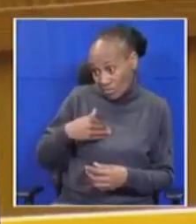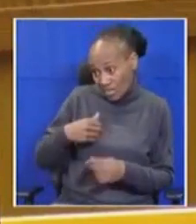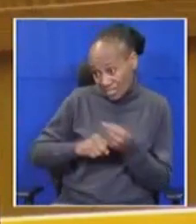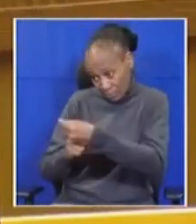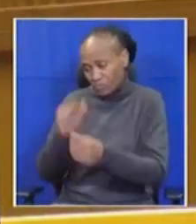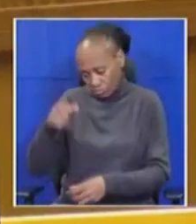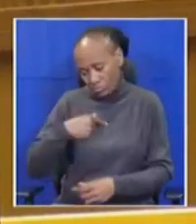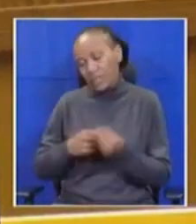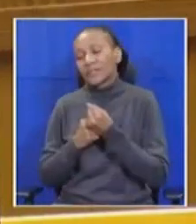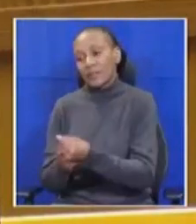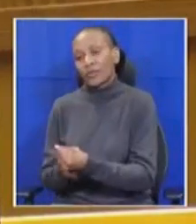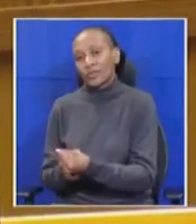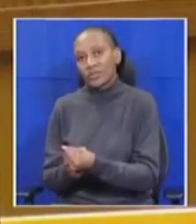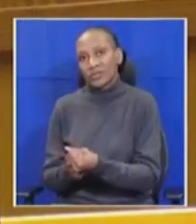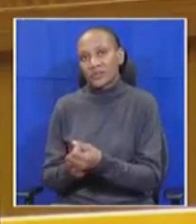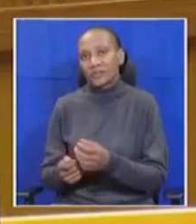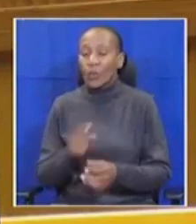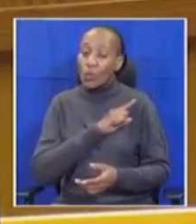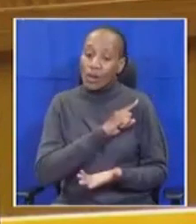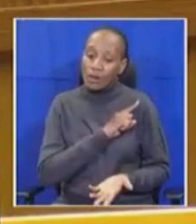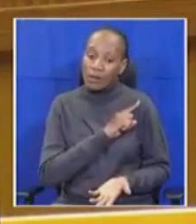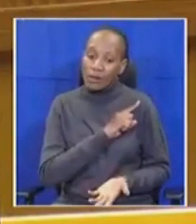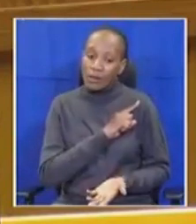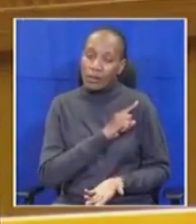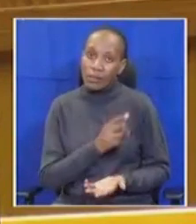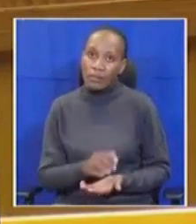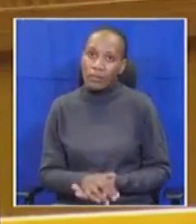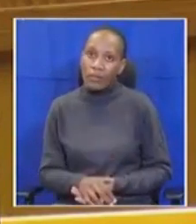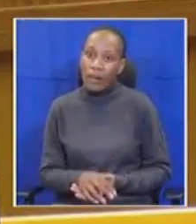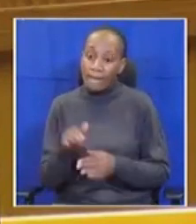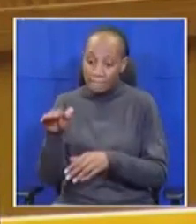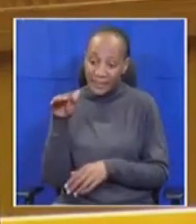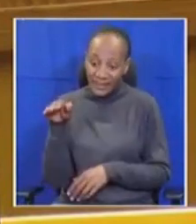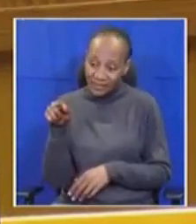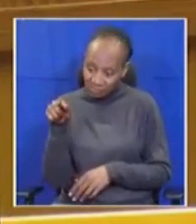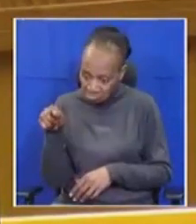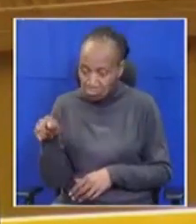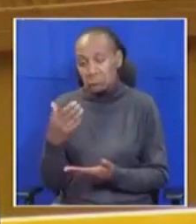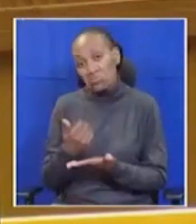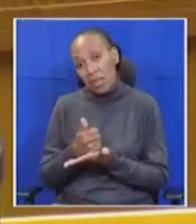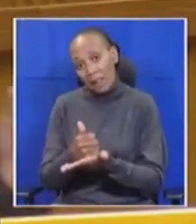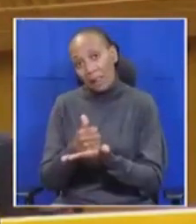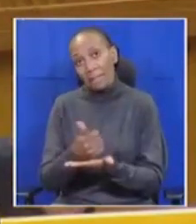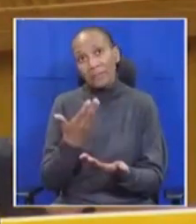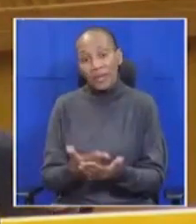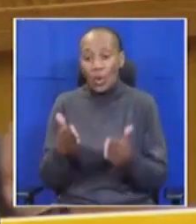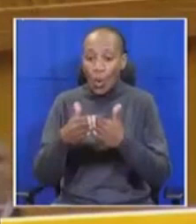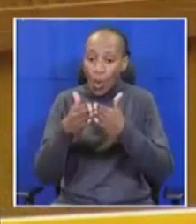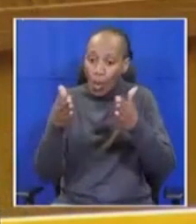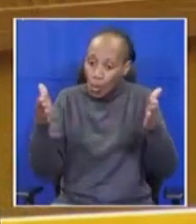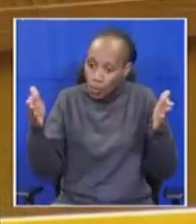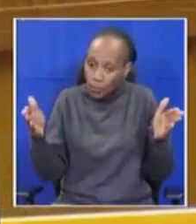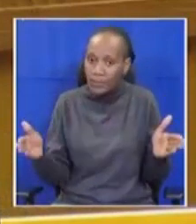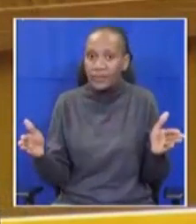know. I support a state-owned bank because it is through this bank that we will be able to broaden